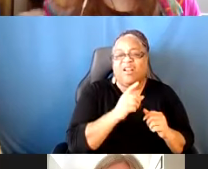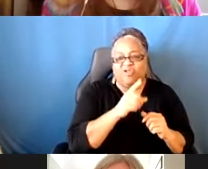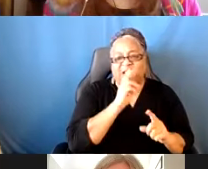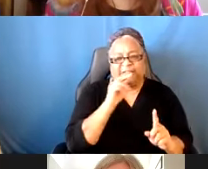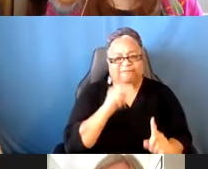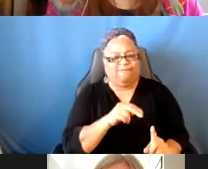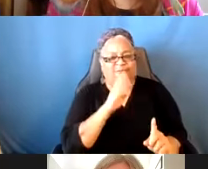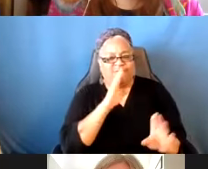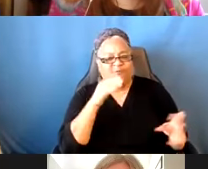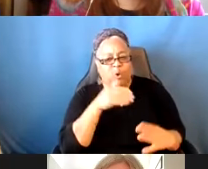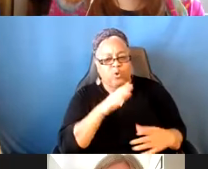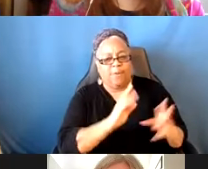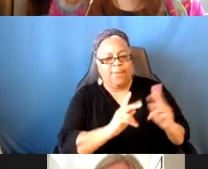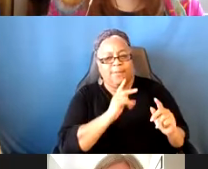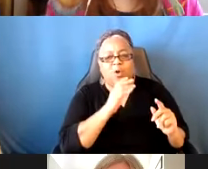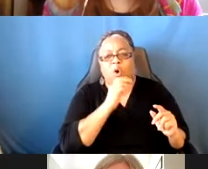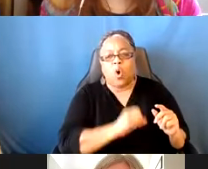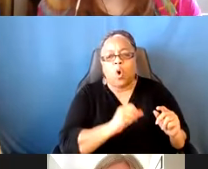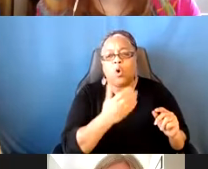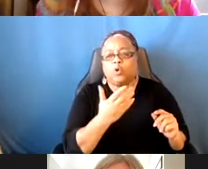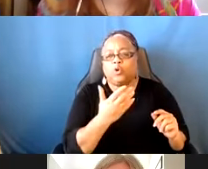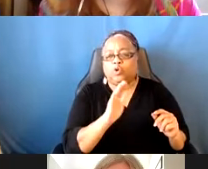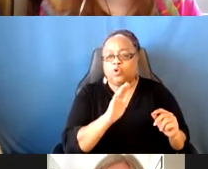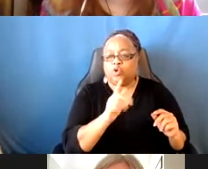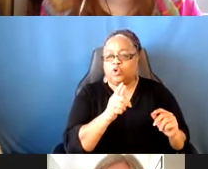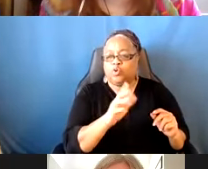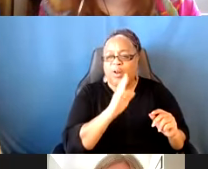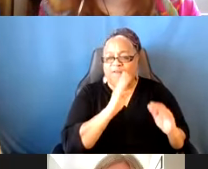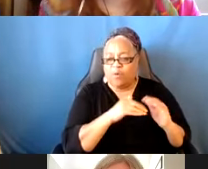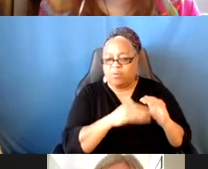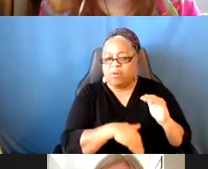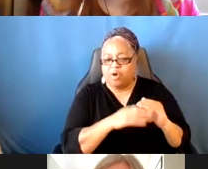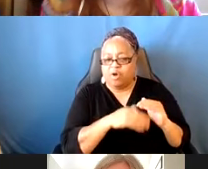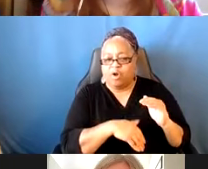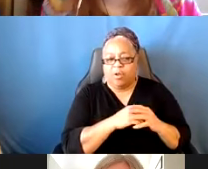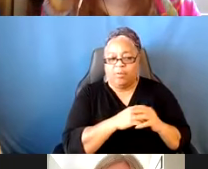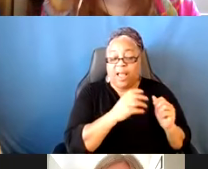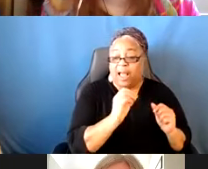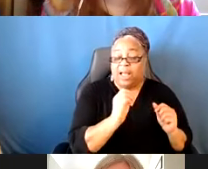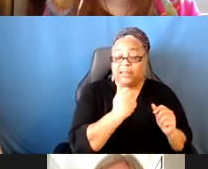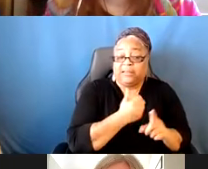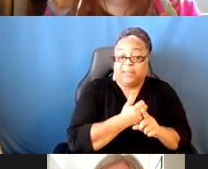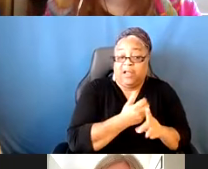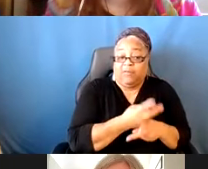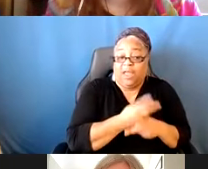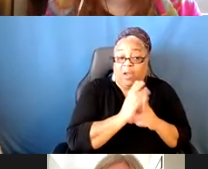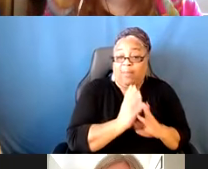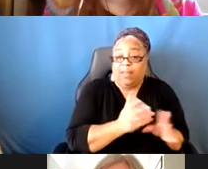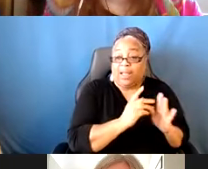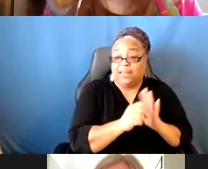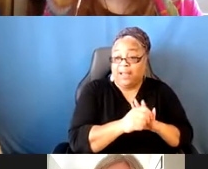younger. And then a self-care plan template if you would like to do more emotional safety focused